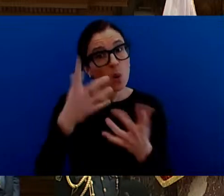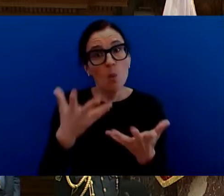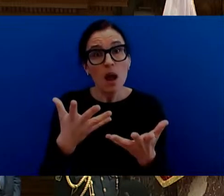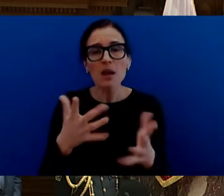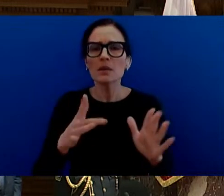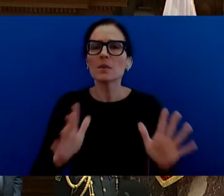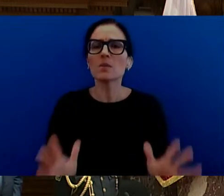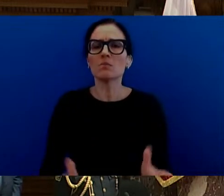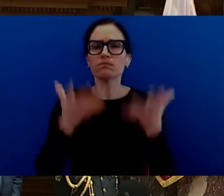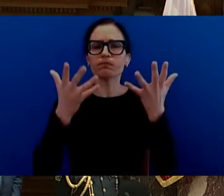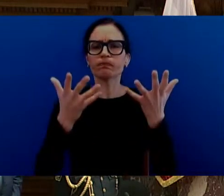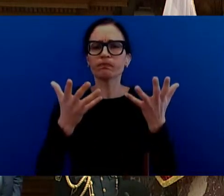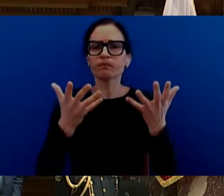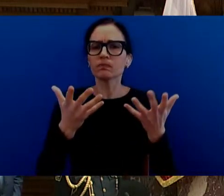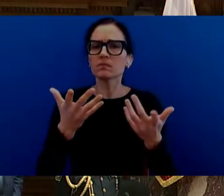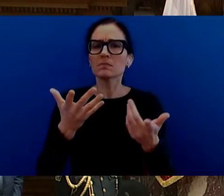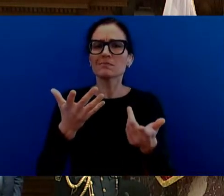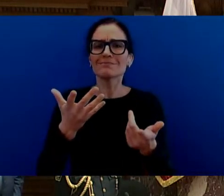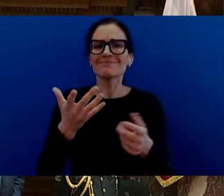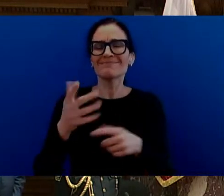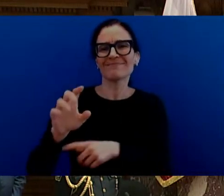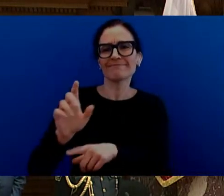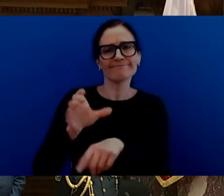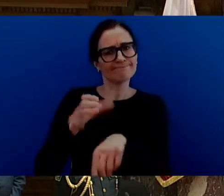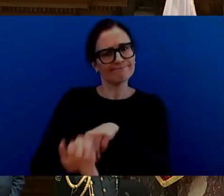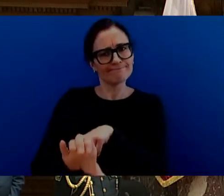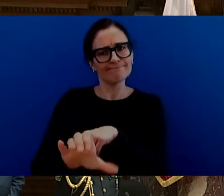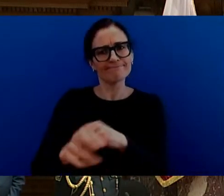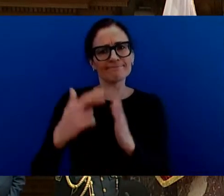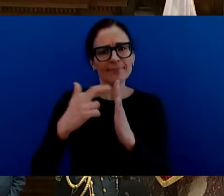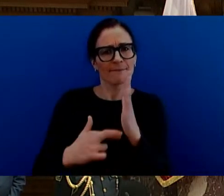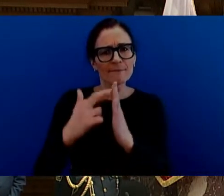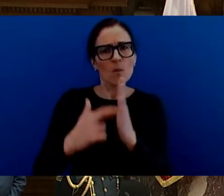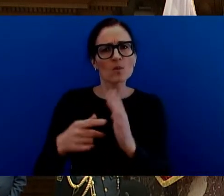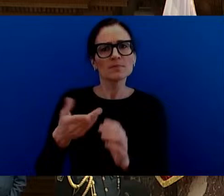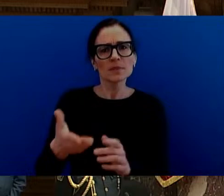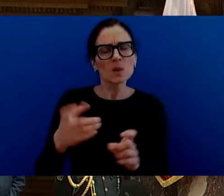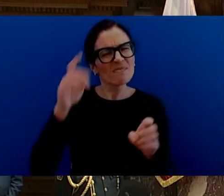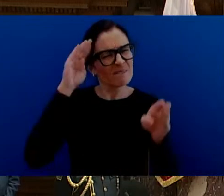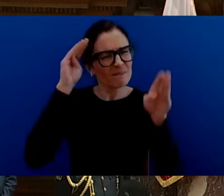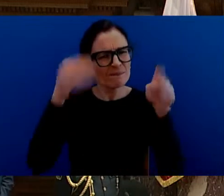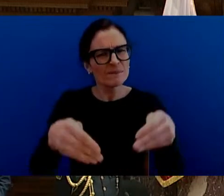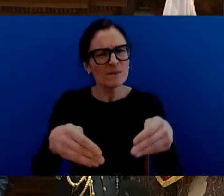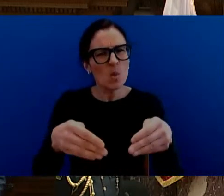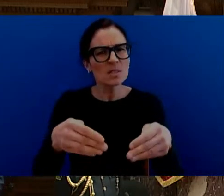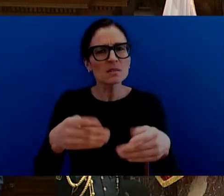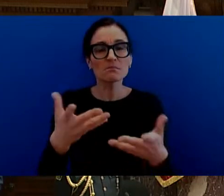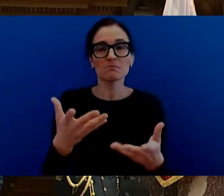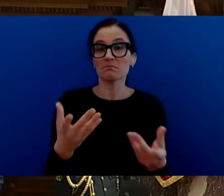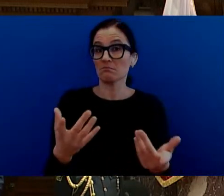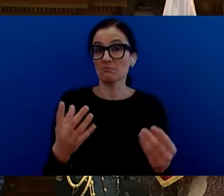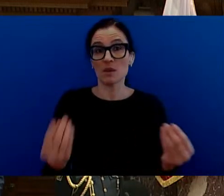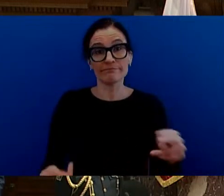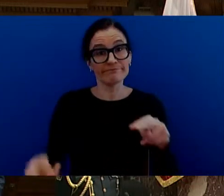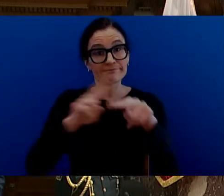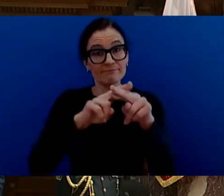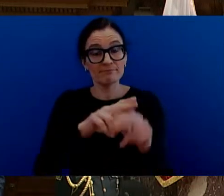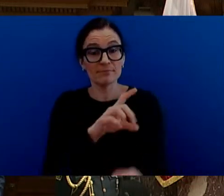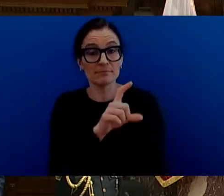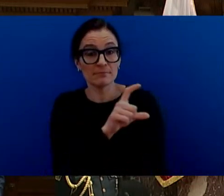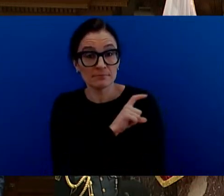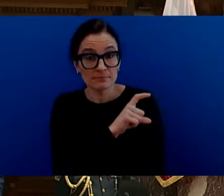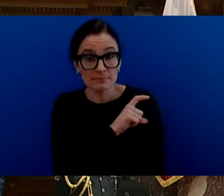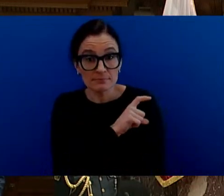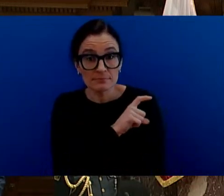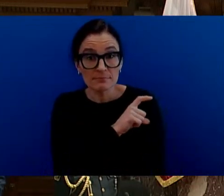a key focus. Here in BC, we're adding more police officers and establishing teams of prosecutors